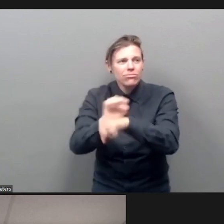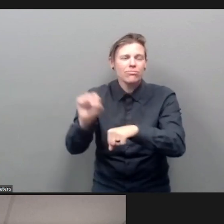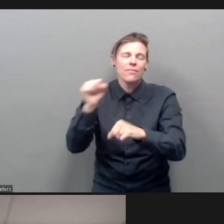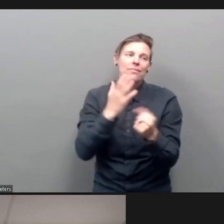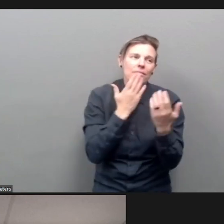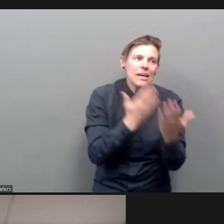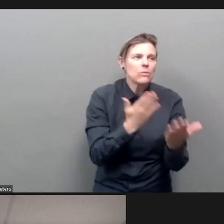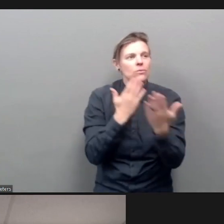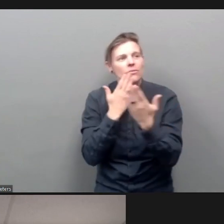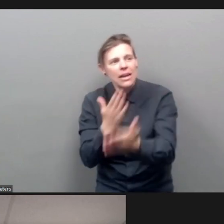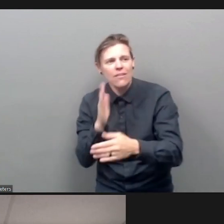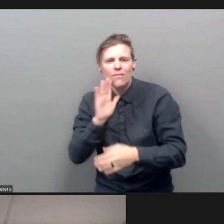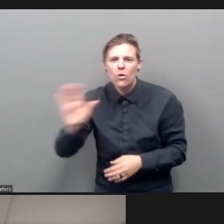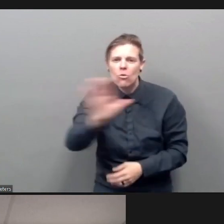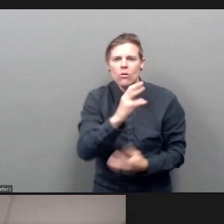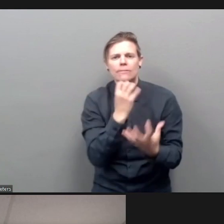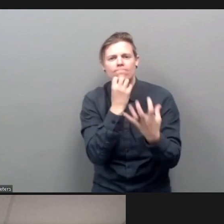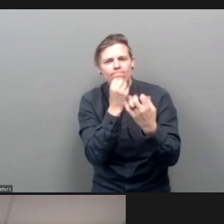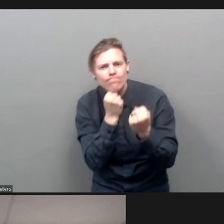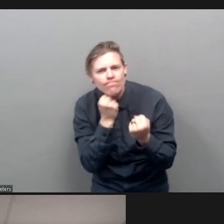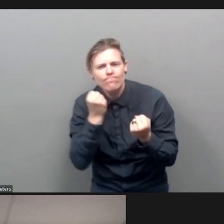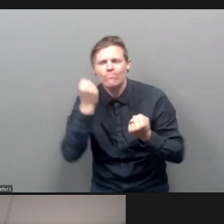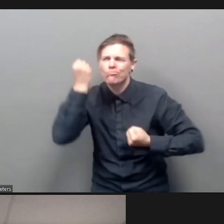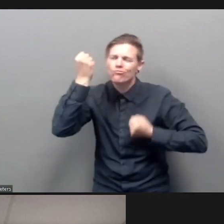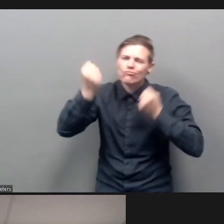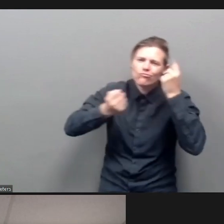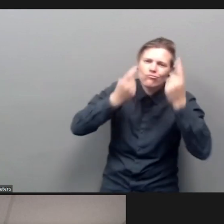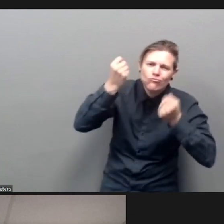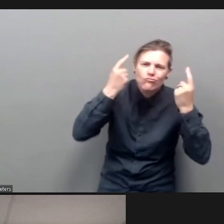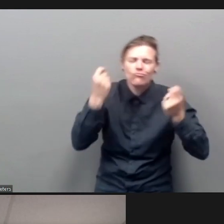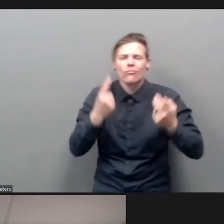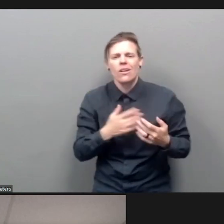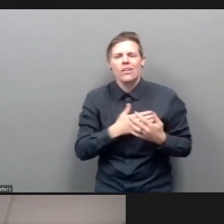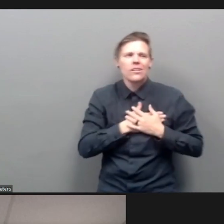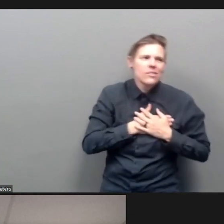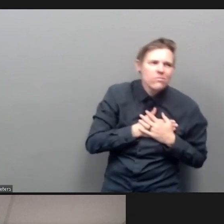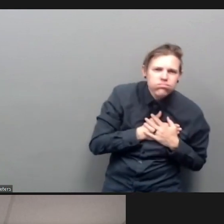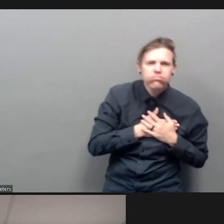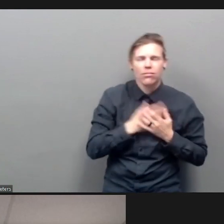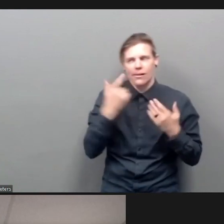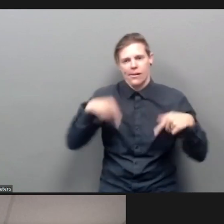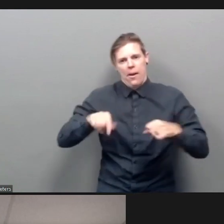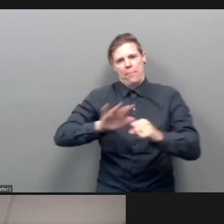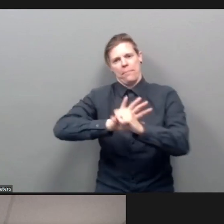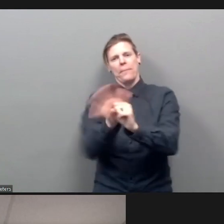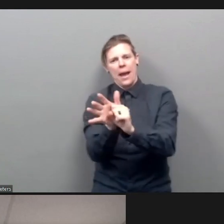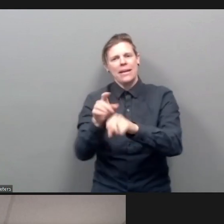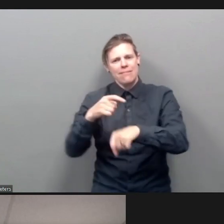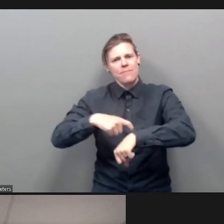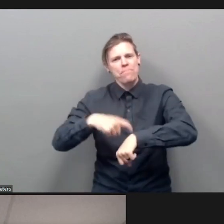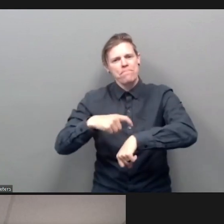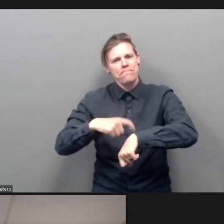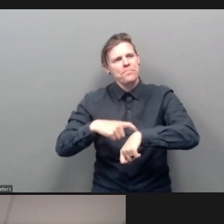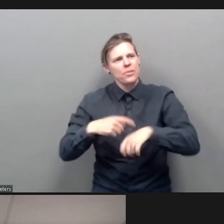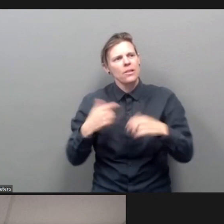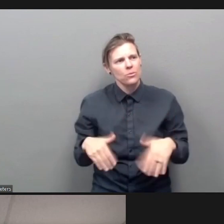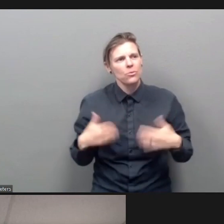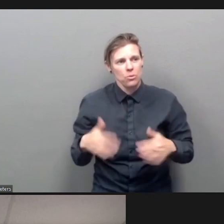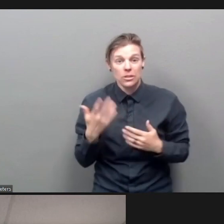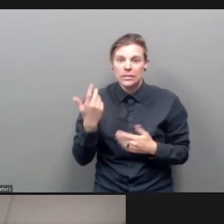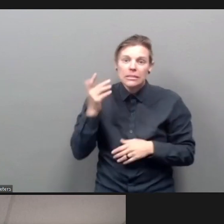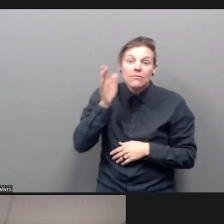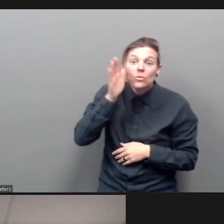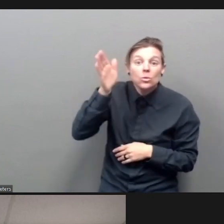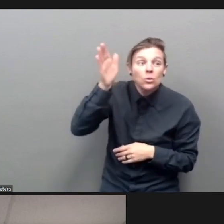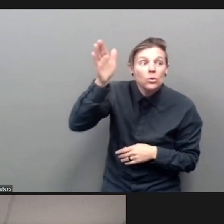way as we all fight against this pandemic together. As I join future COVID briefings. I promise to